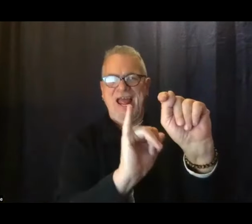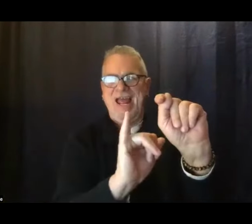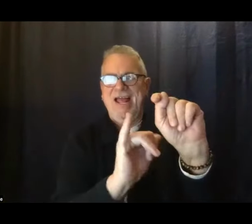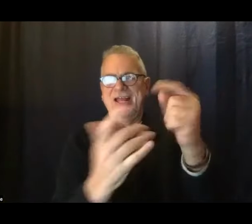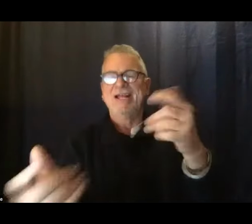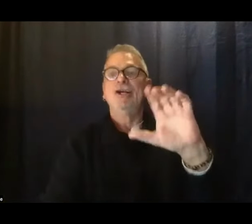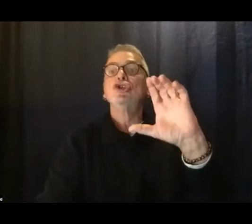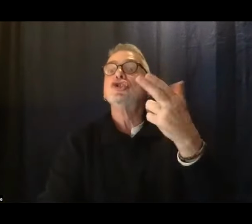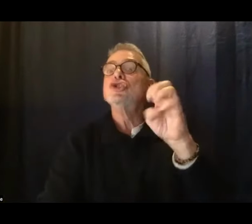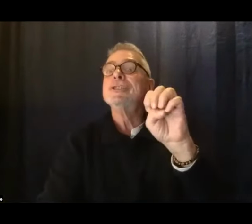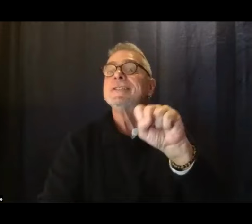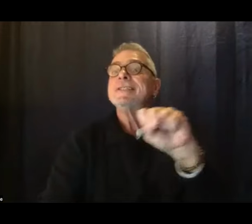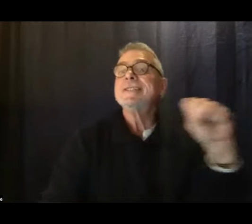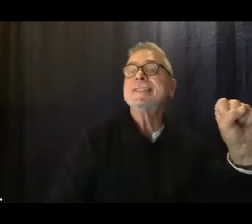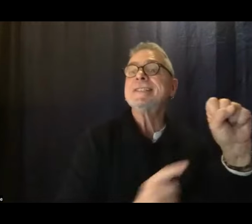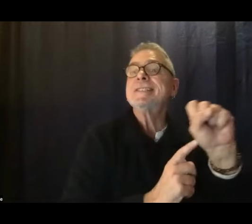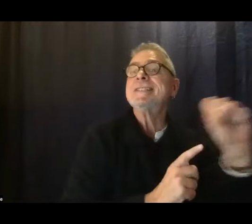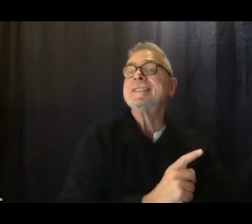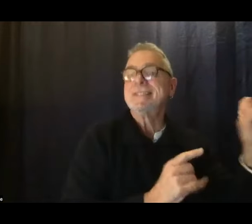double contact in there.